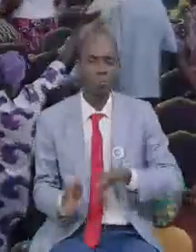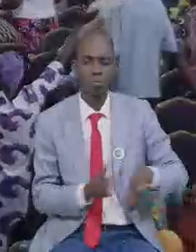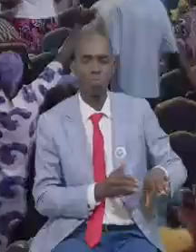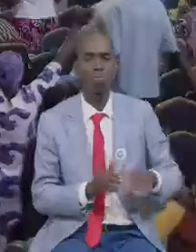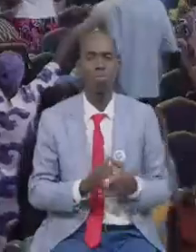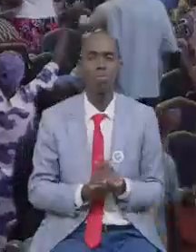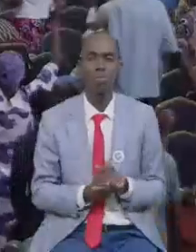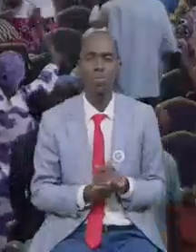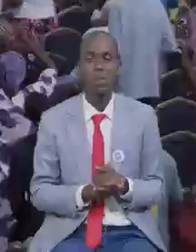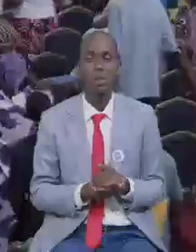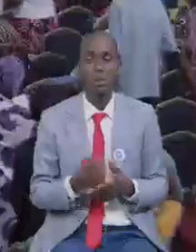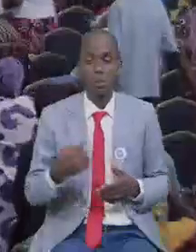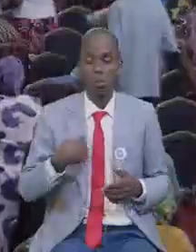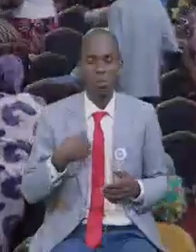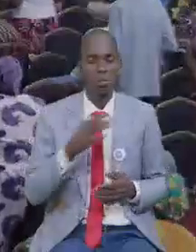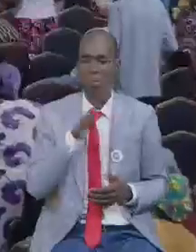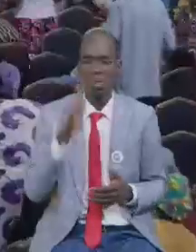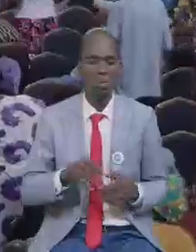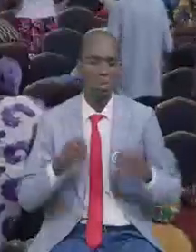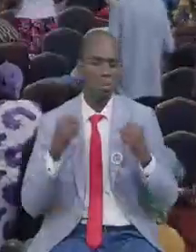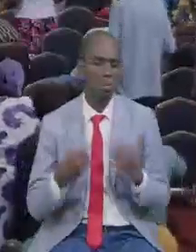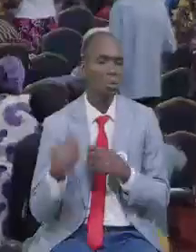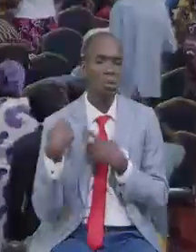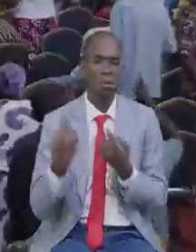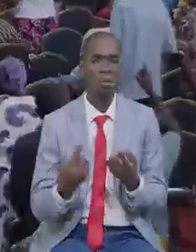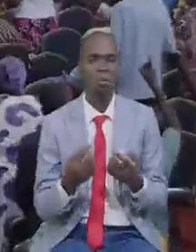I've never been strong.